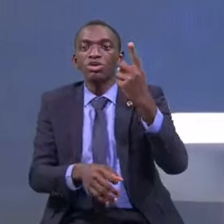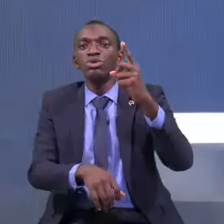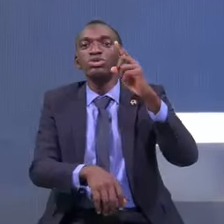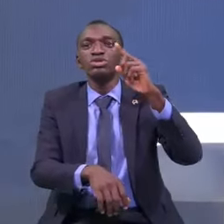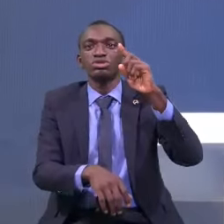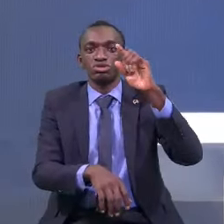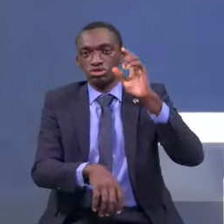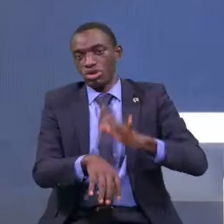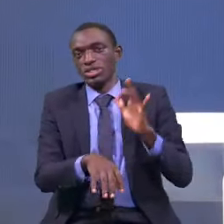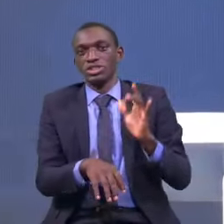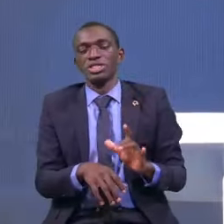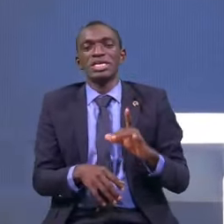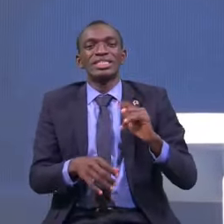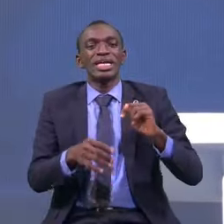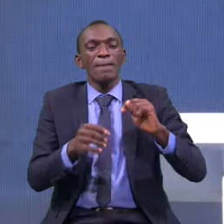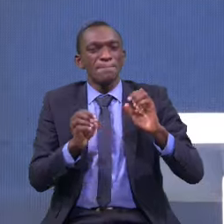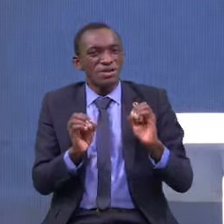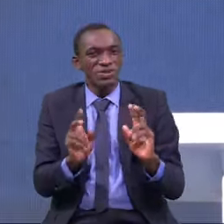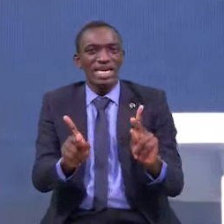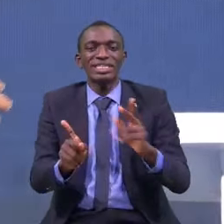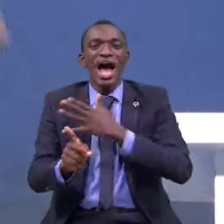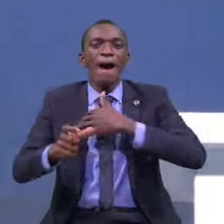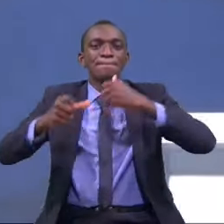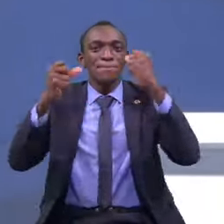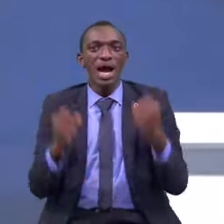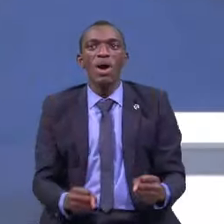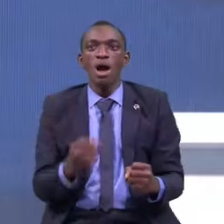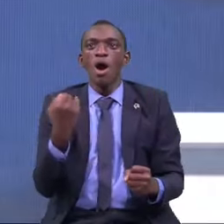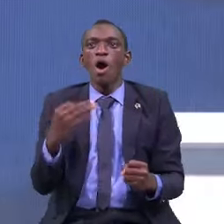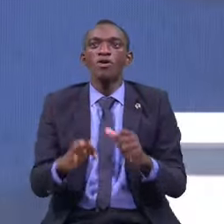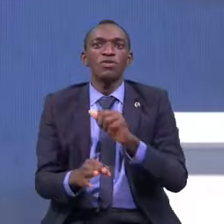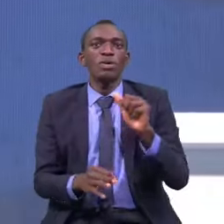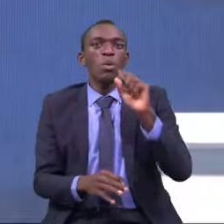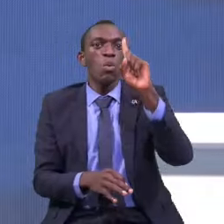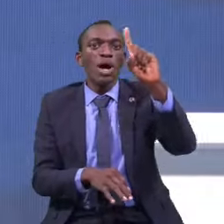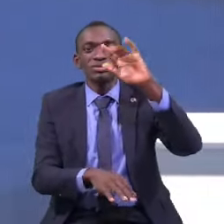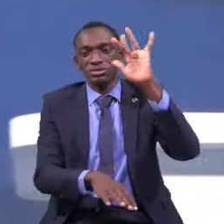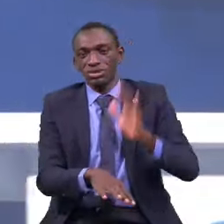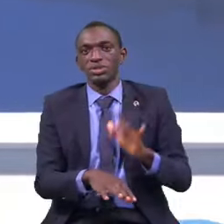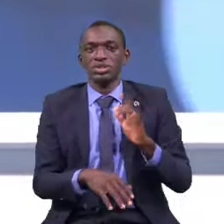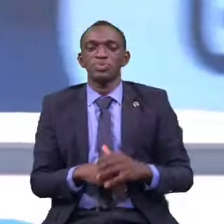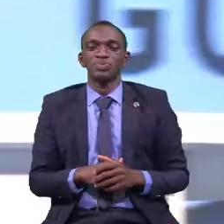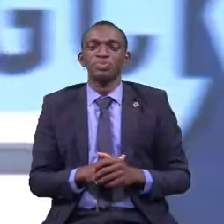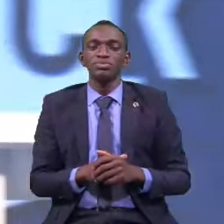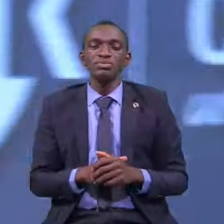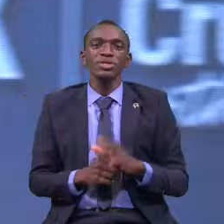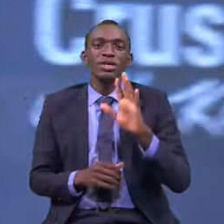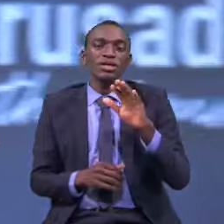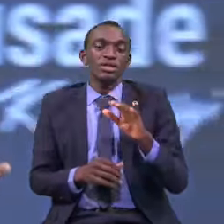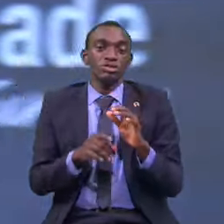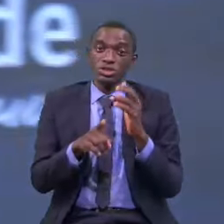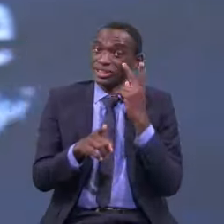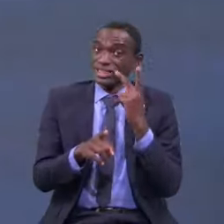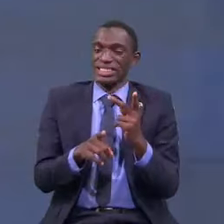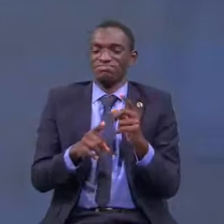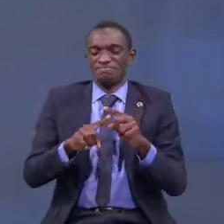The privilege and power of a single touch. You see, there are